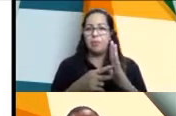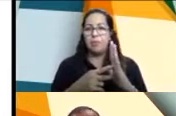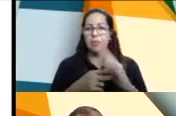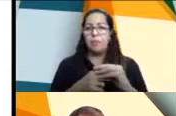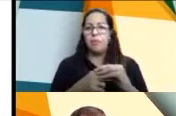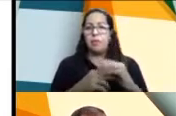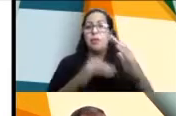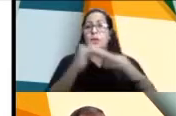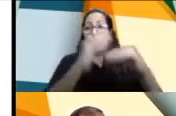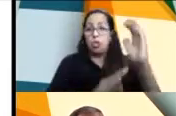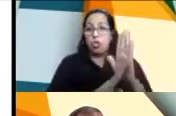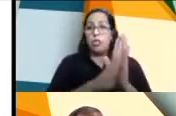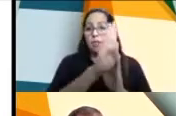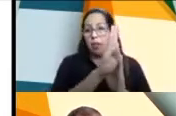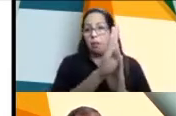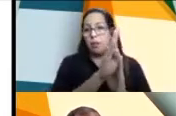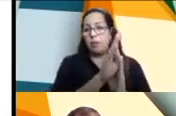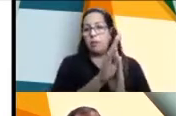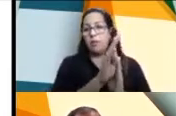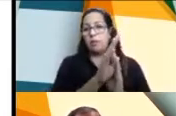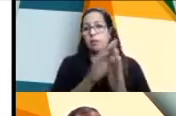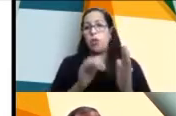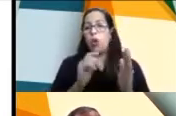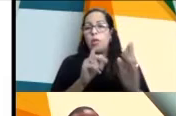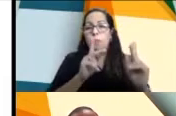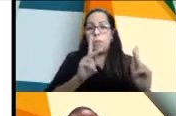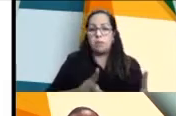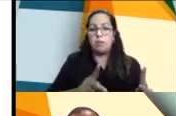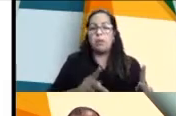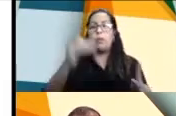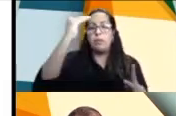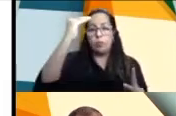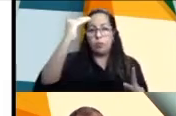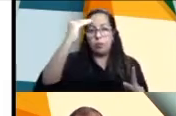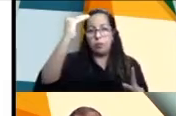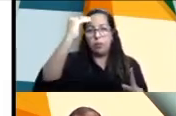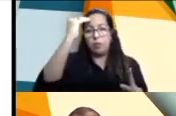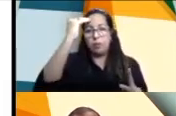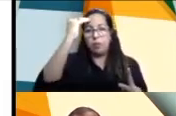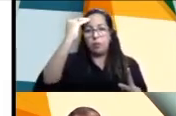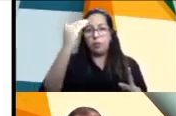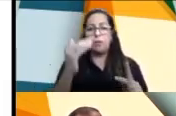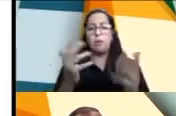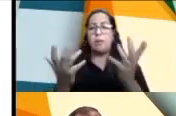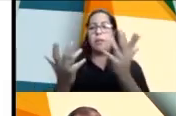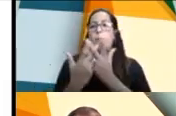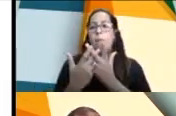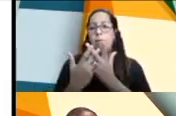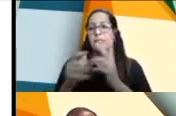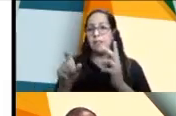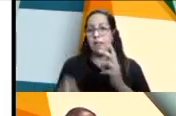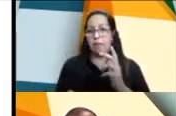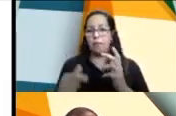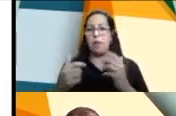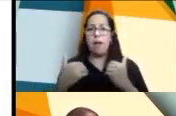construction development. So the proposer needs to be aware of the compliance that they need to have in terms